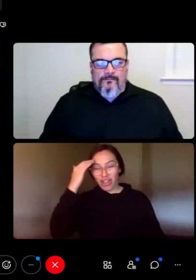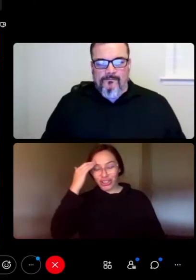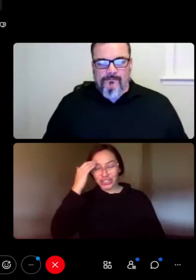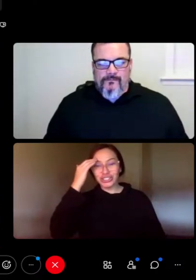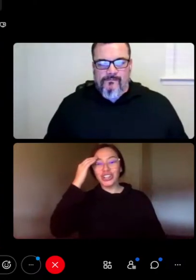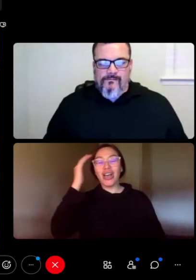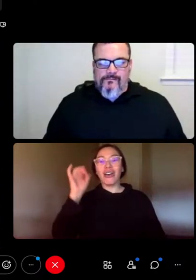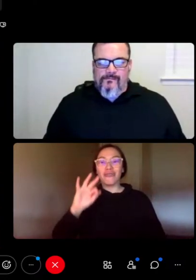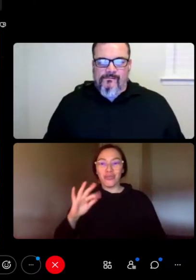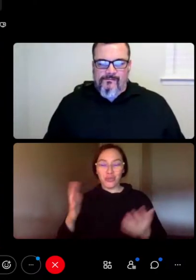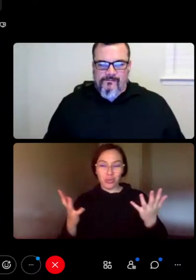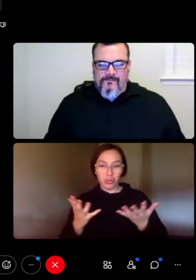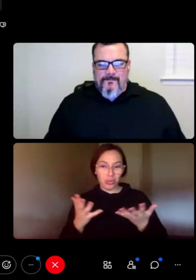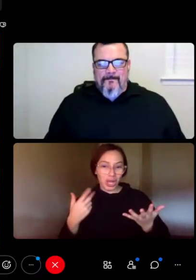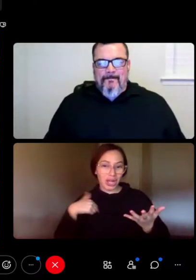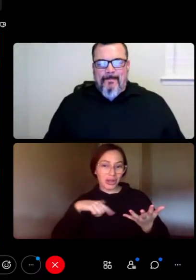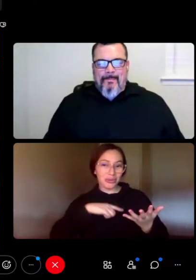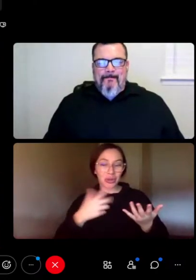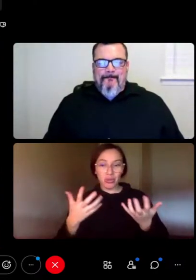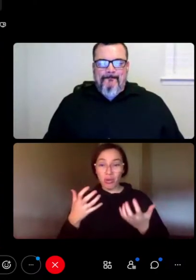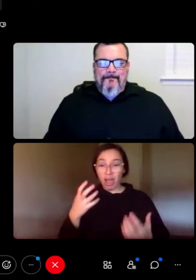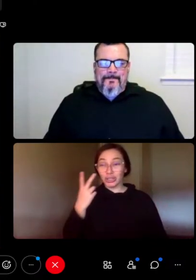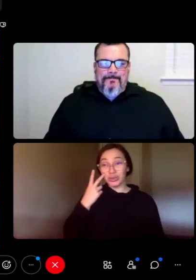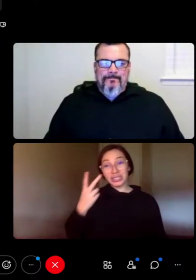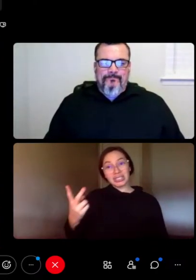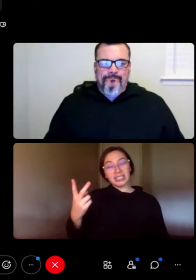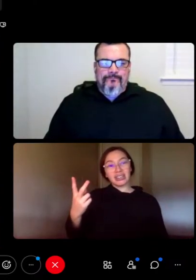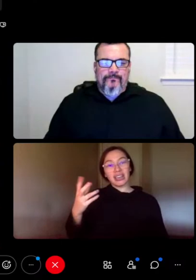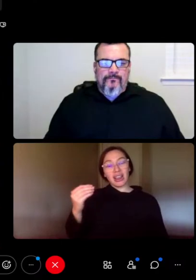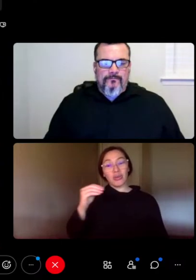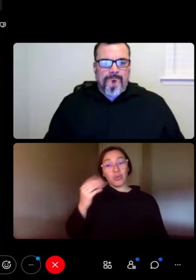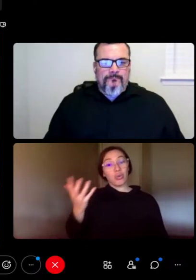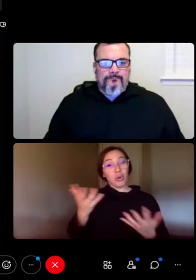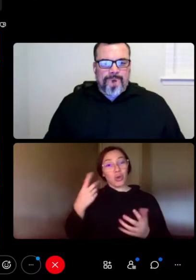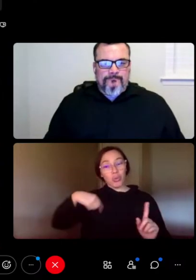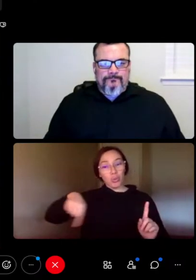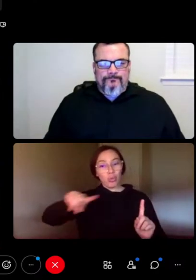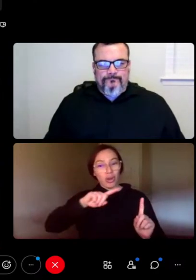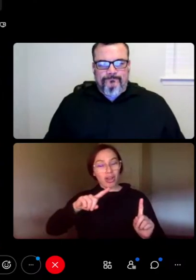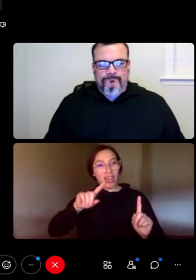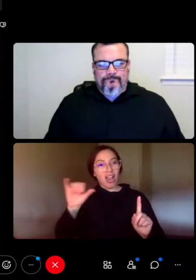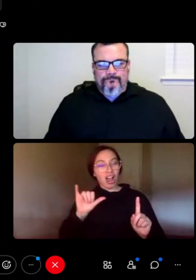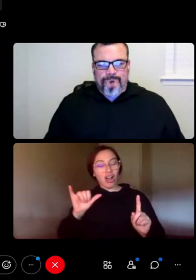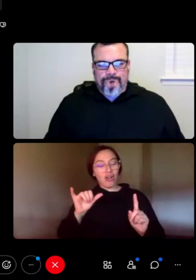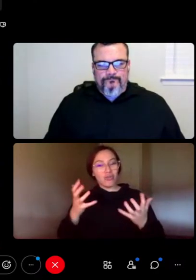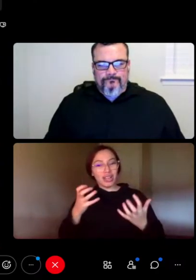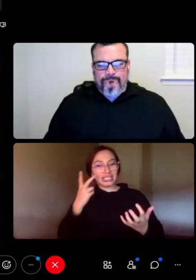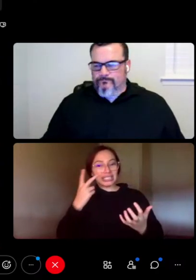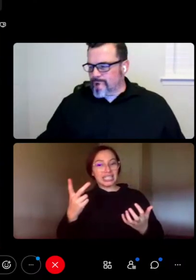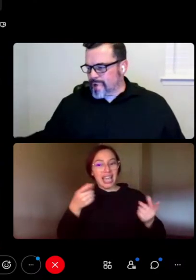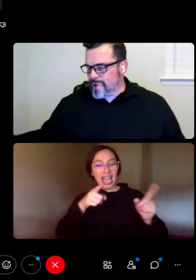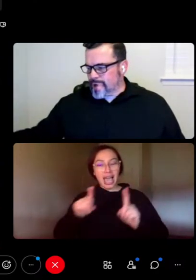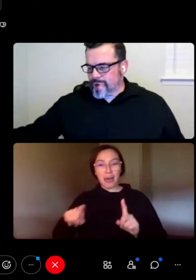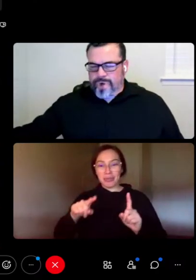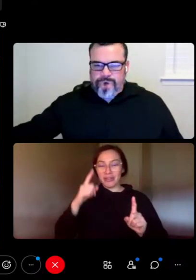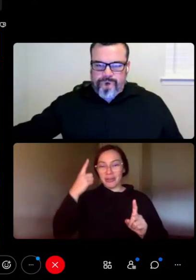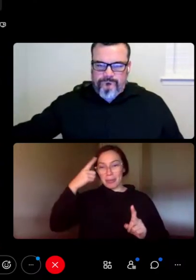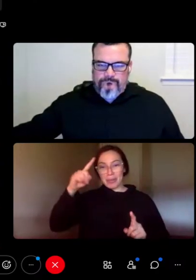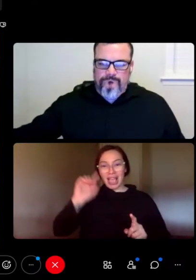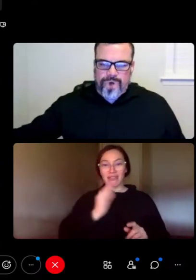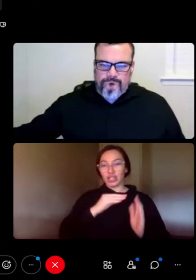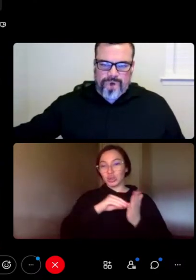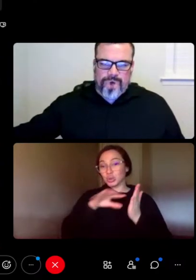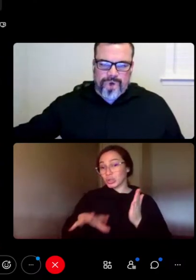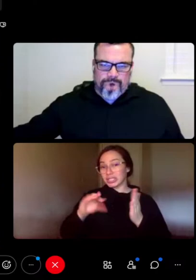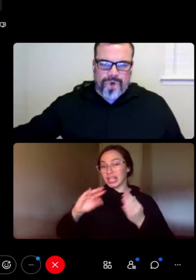of what we would like to see, but what we all would like to see happen in behalf of our students